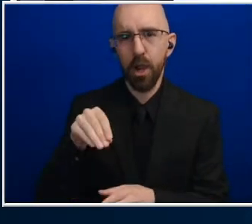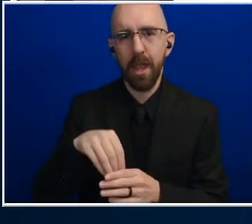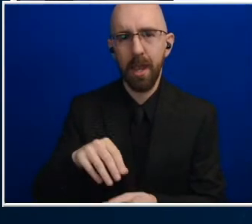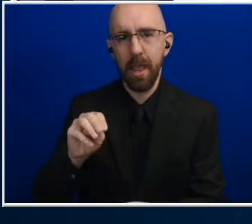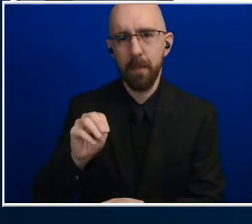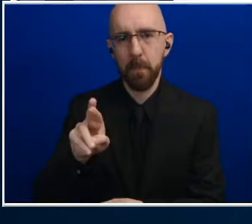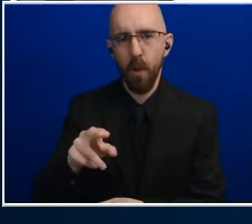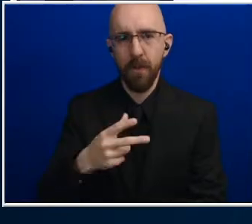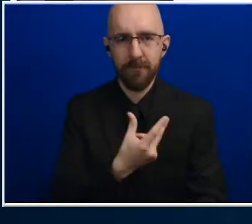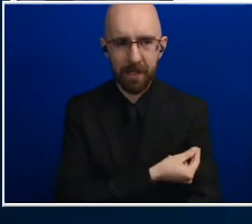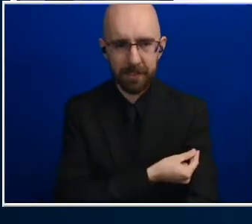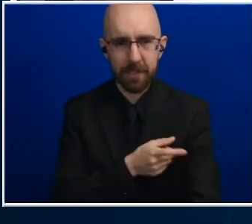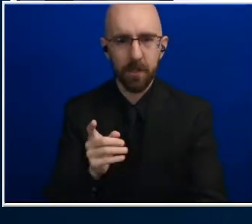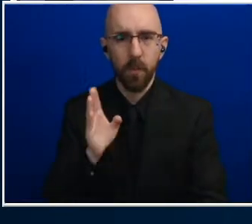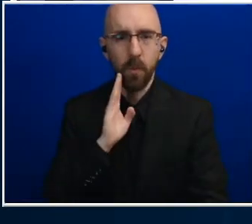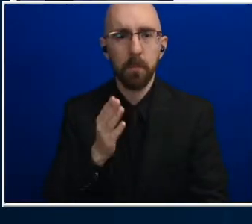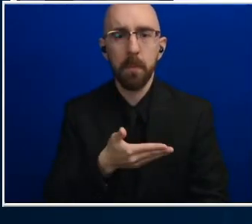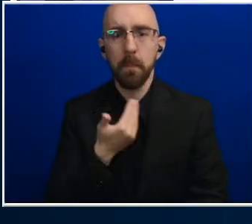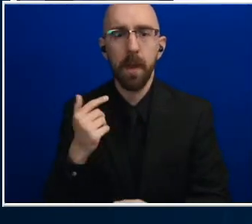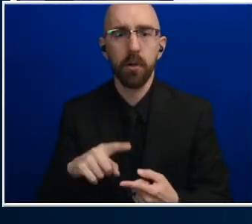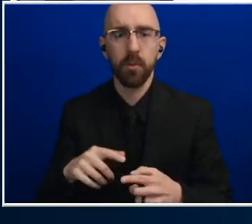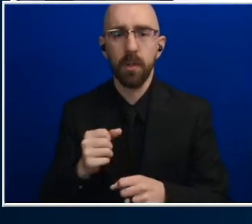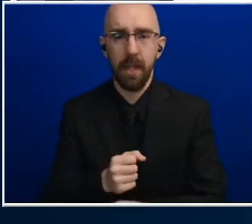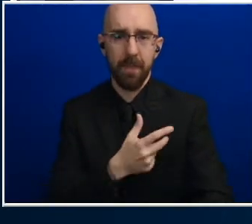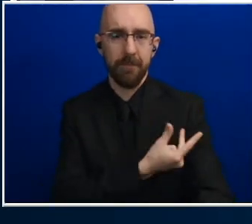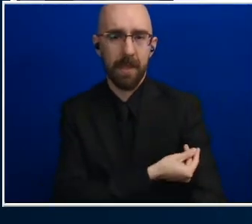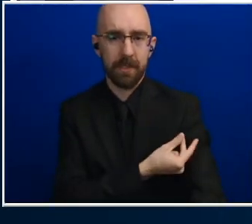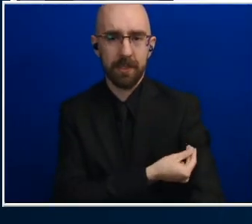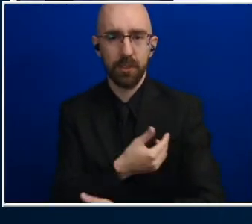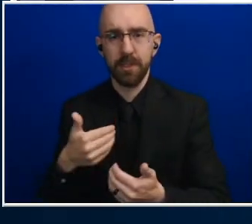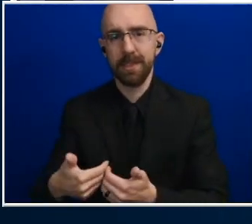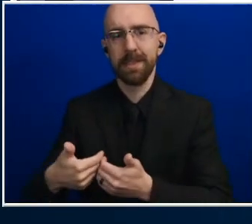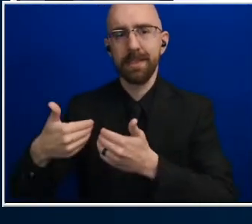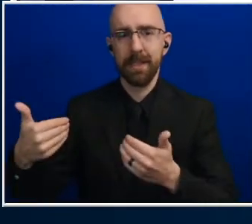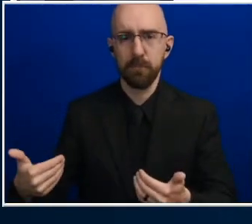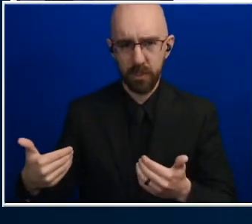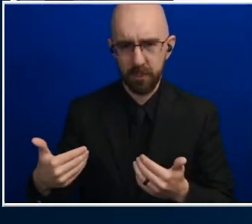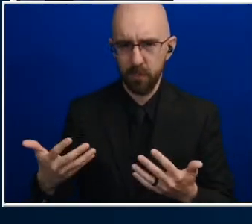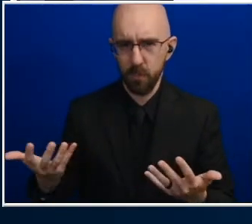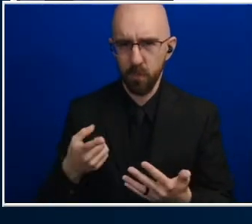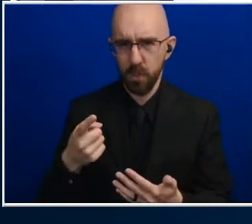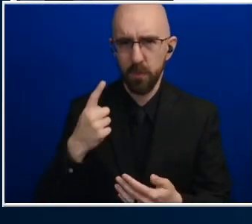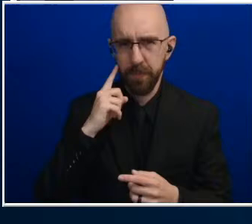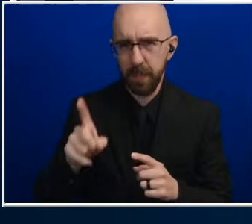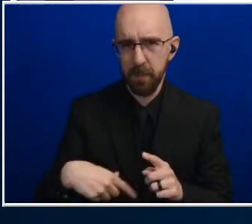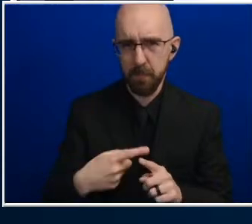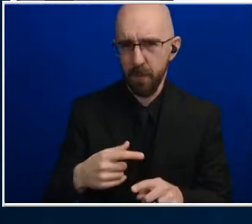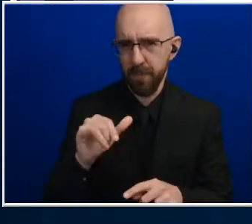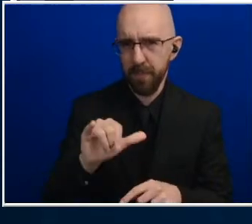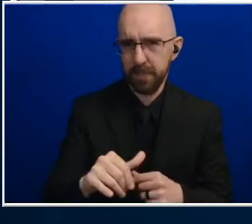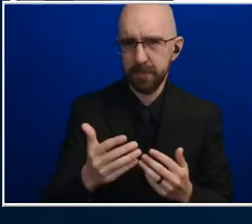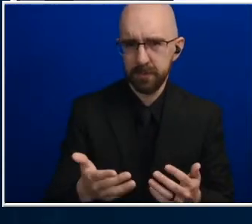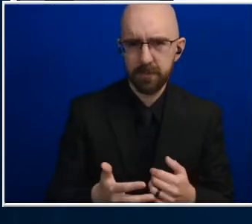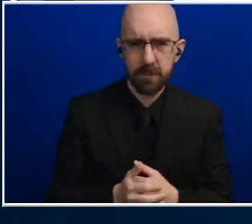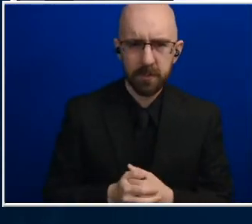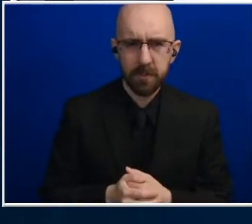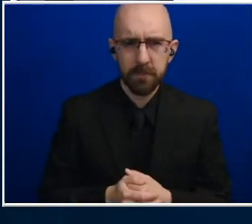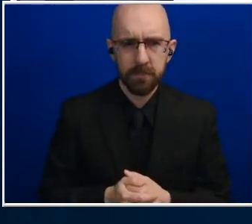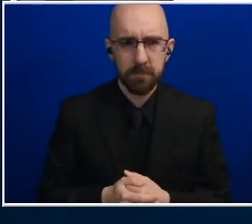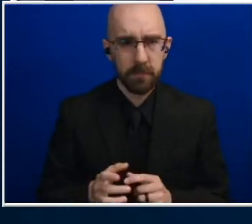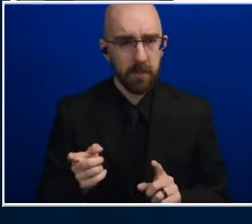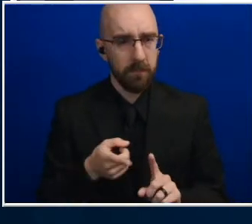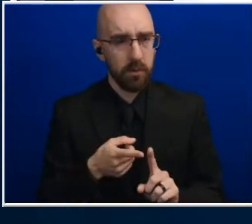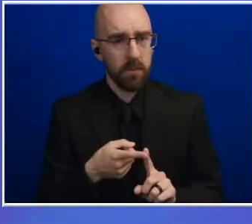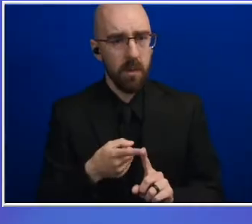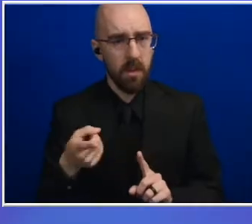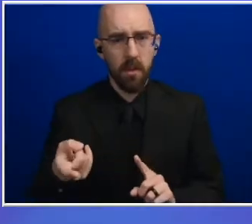that it would be better to get the vaccination separately. What do you think about this? Well, first of all, you can't get the